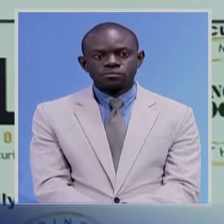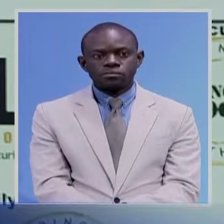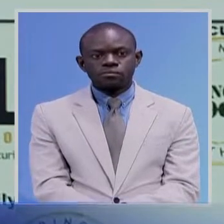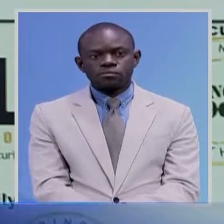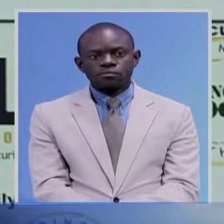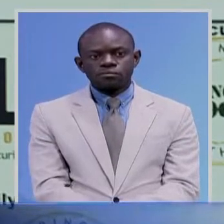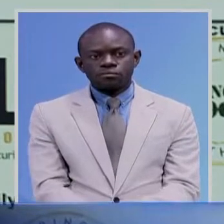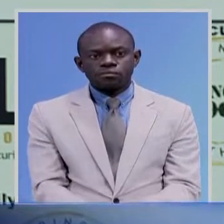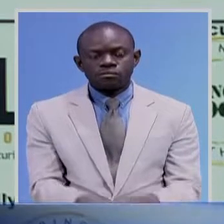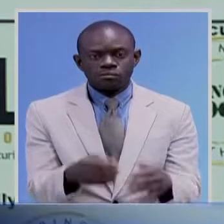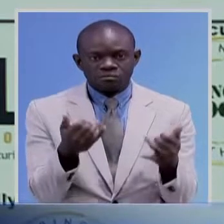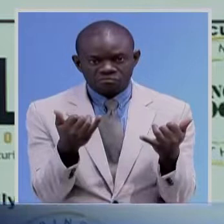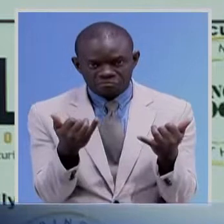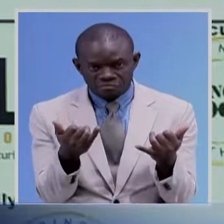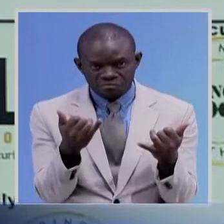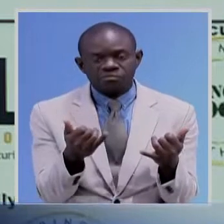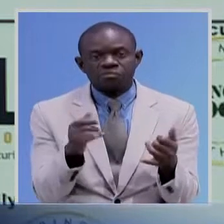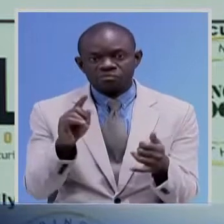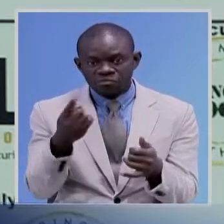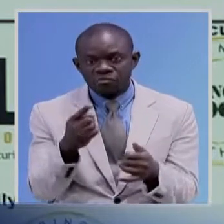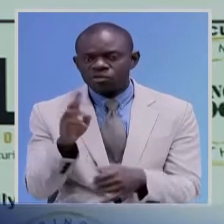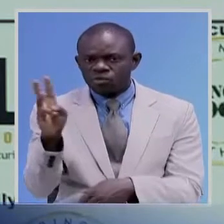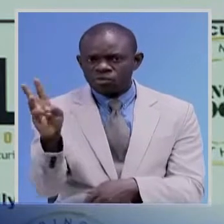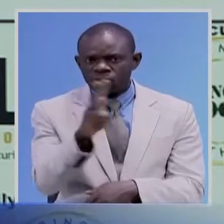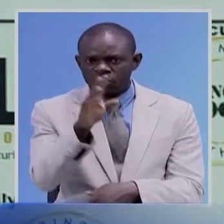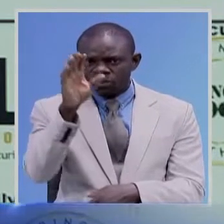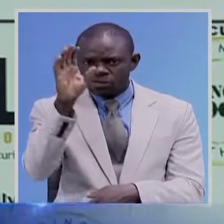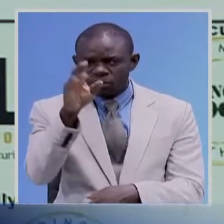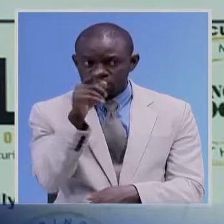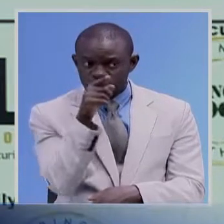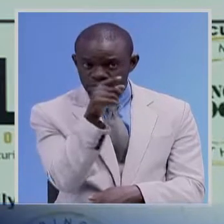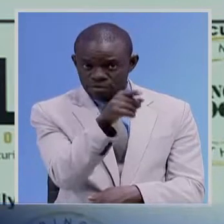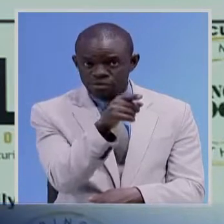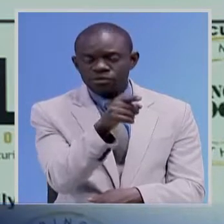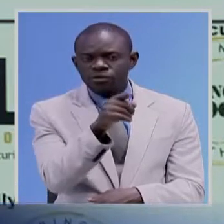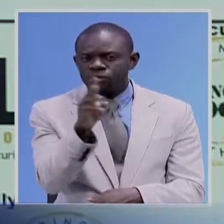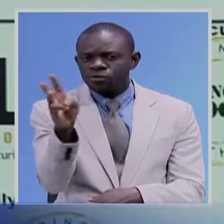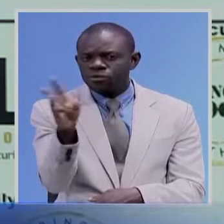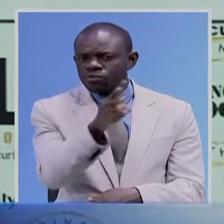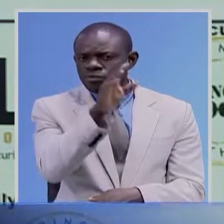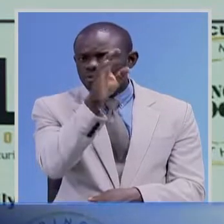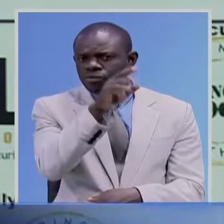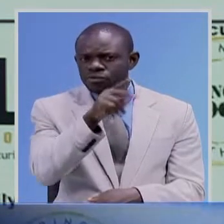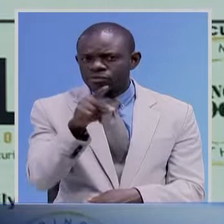We kickstart our segment by delving into Western Province, where Provincial Permanent Secretary Danny Bukali says